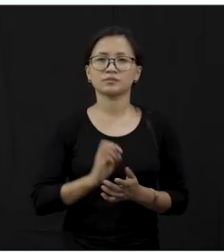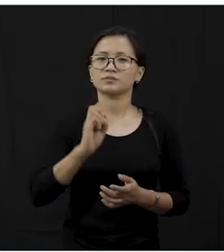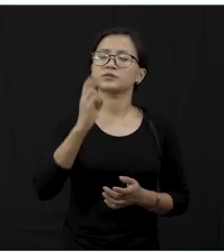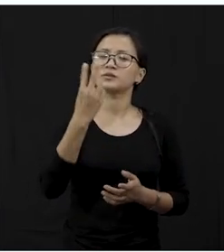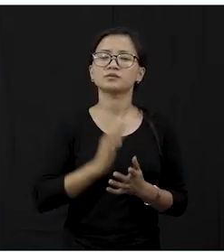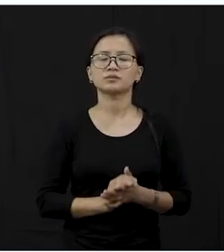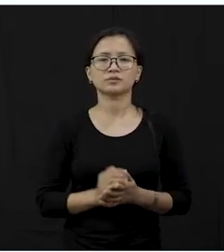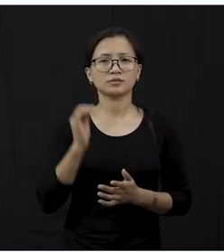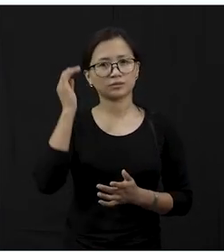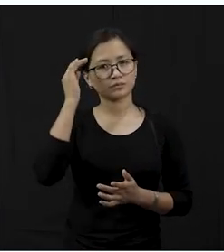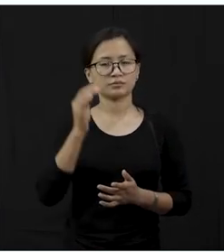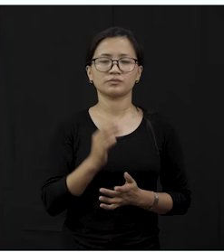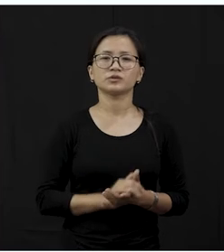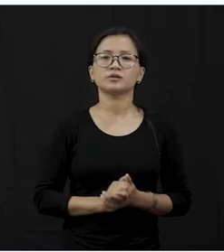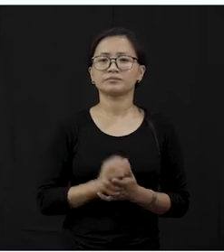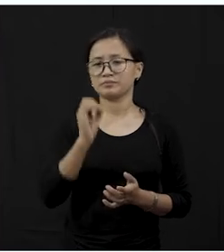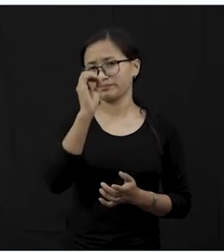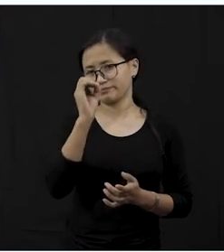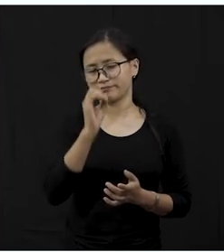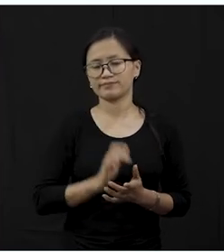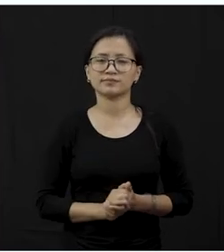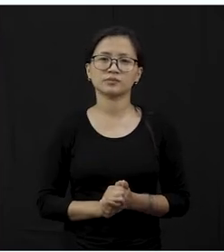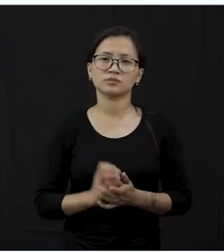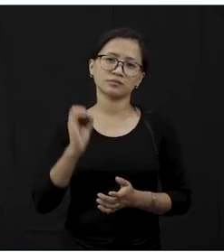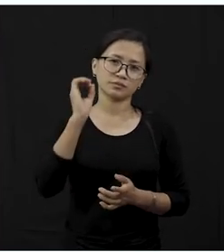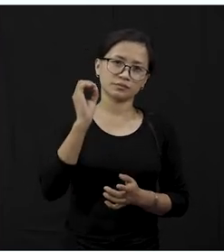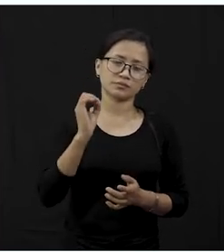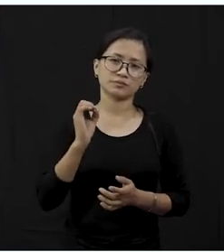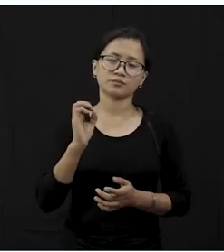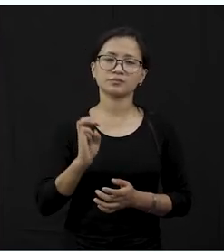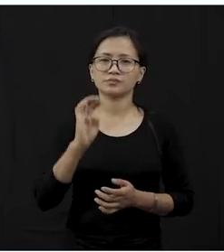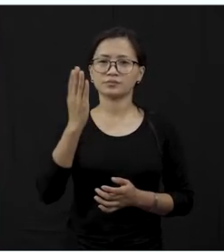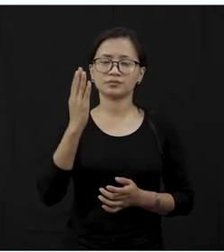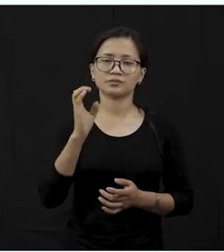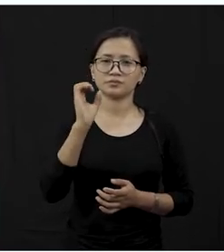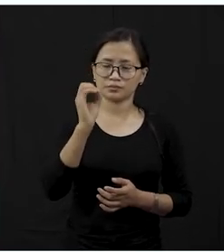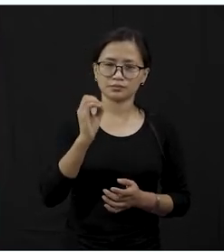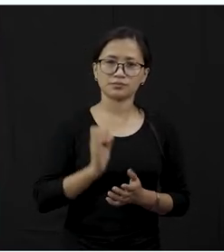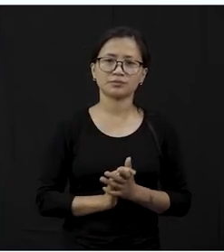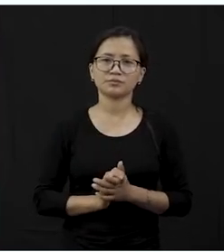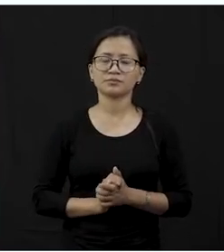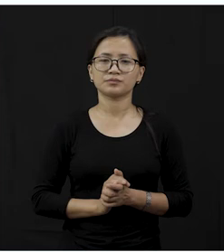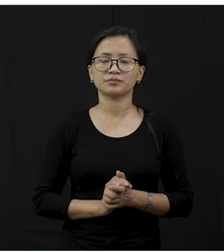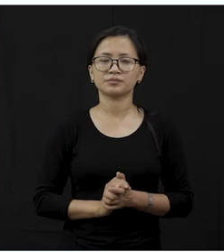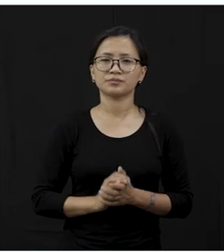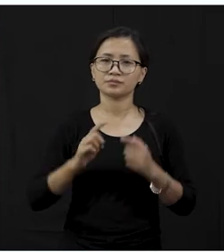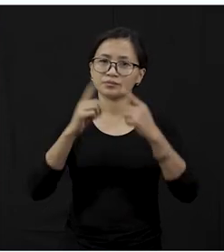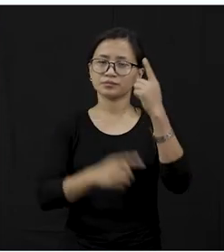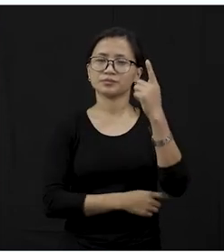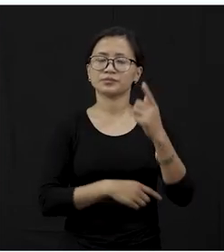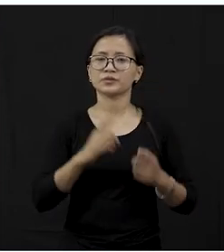again blank. You know that it is zero. Third, zero. Fourth, zero. And the